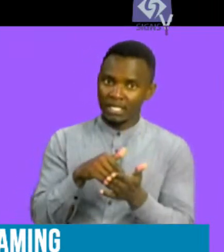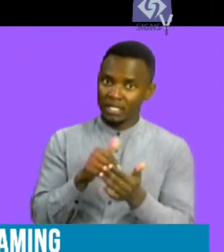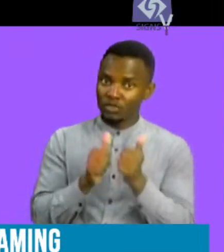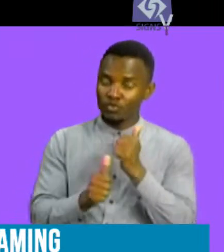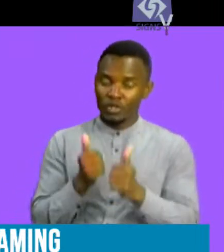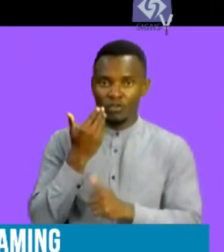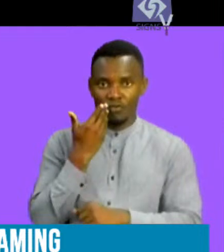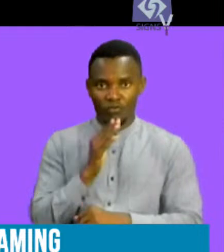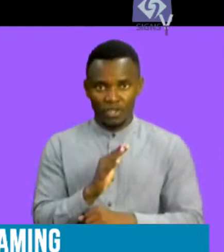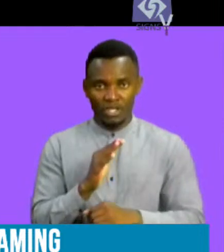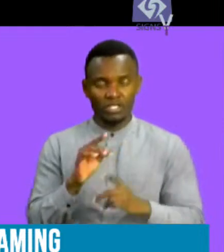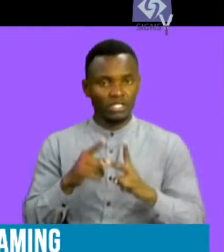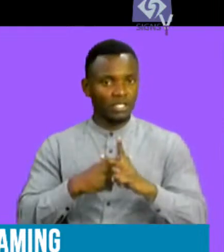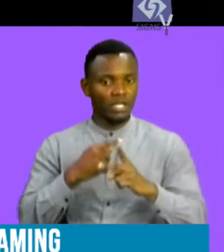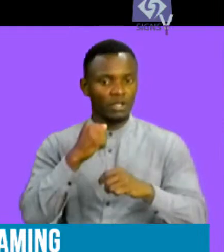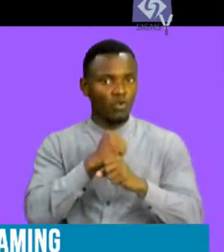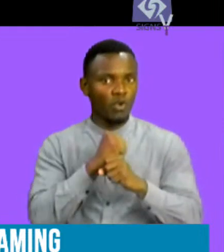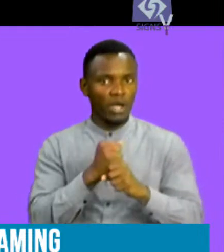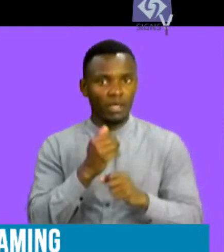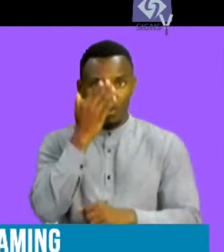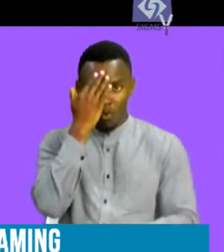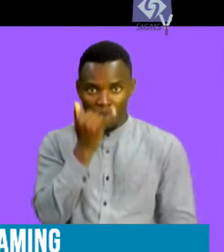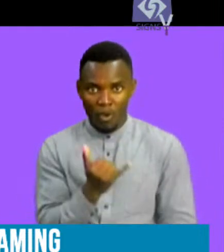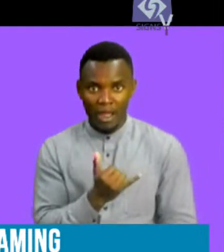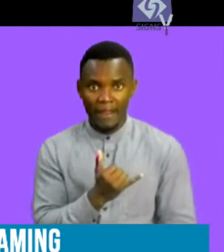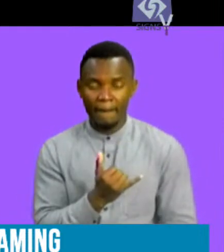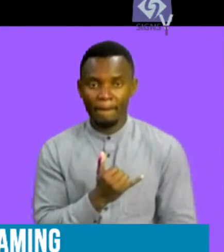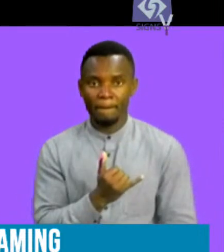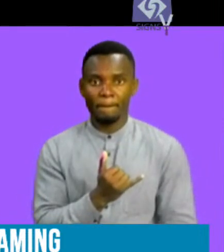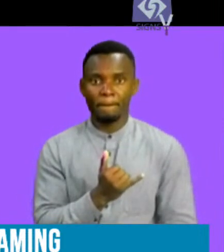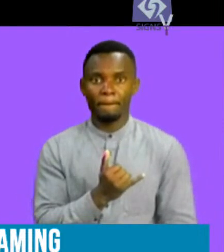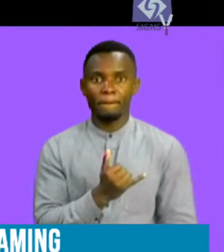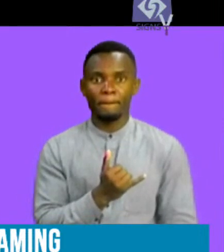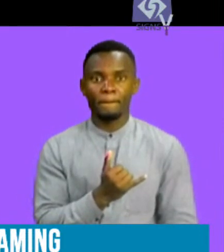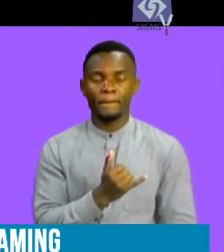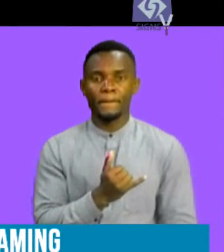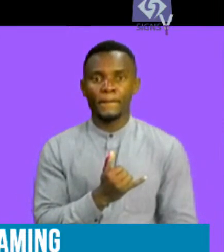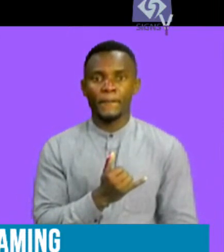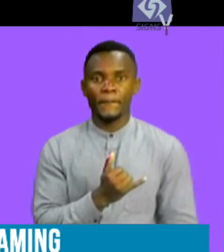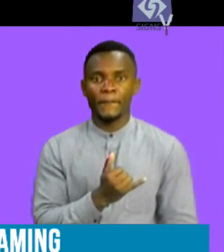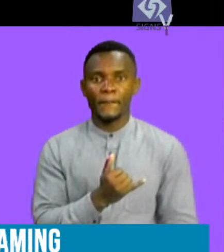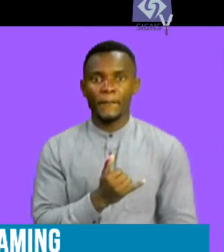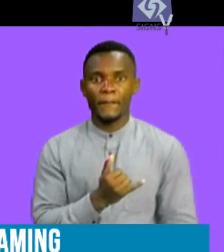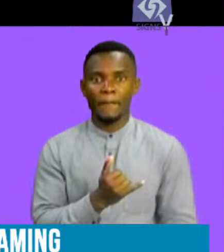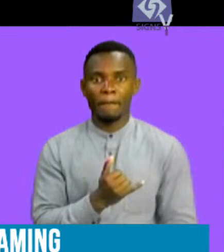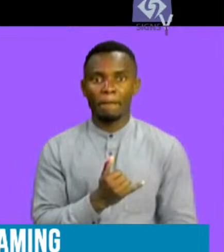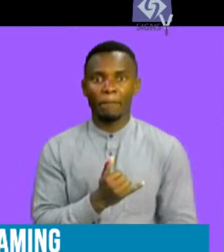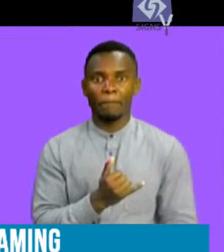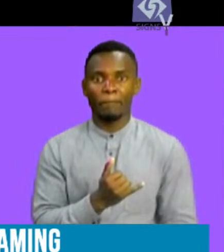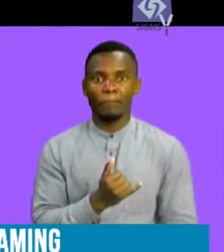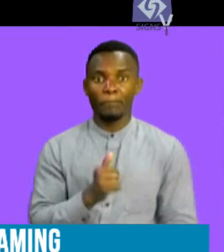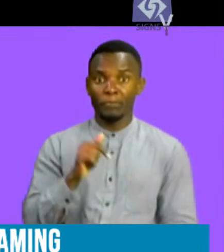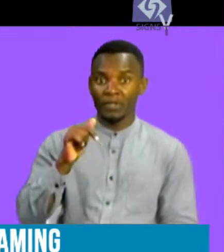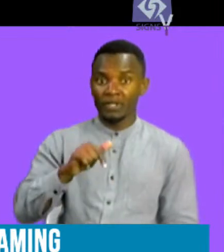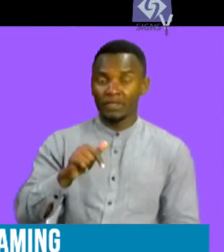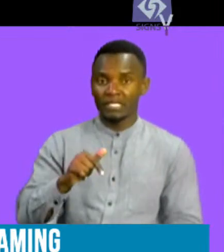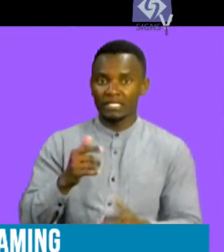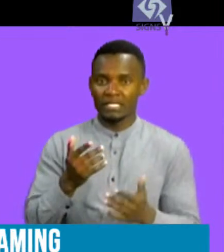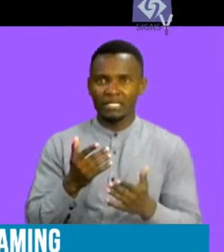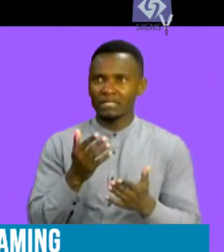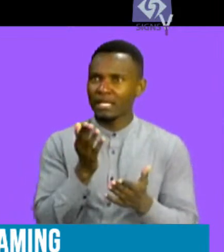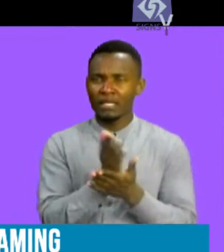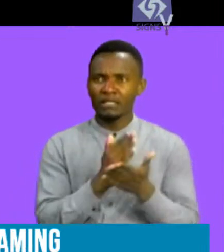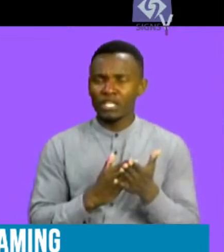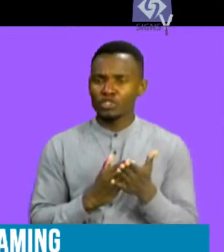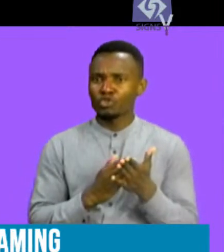been completed. Because that is given in one of the provisions, I think it's section 22 if I'm not